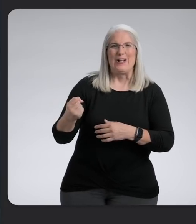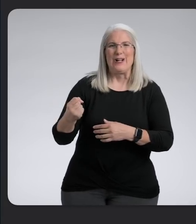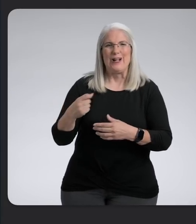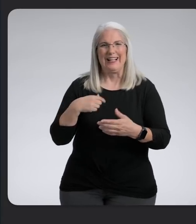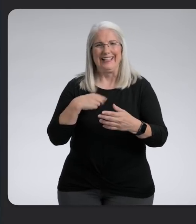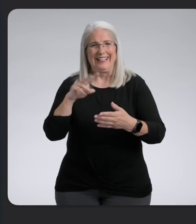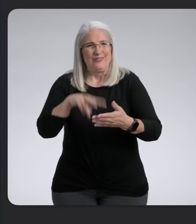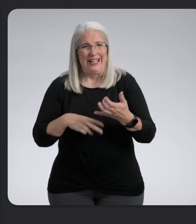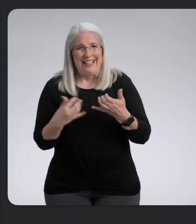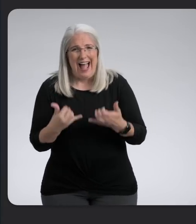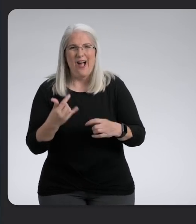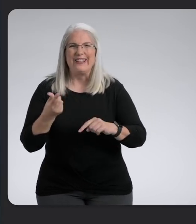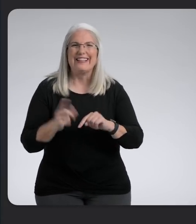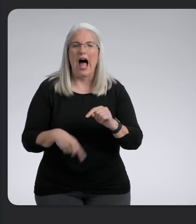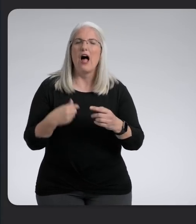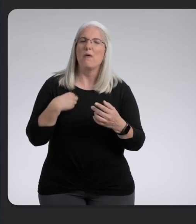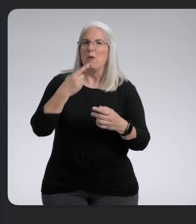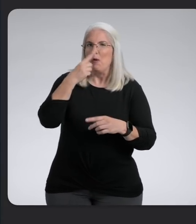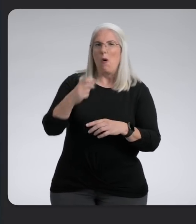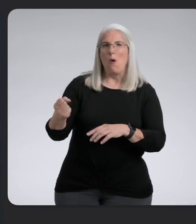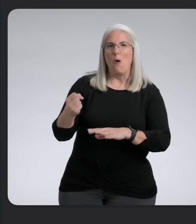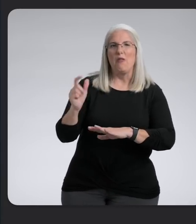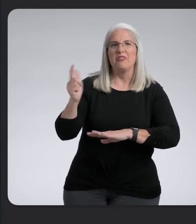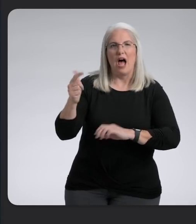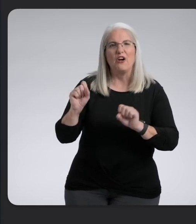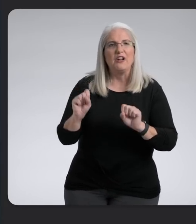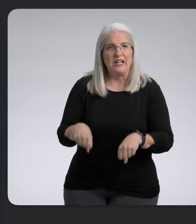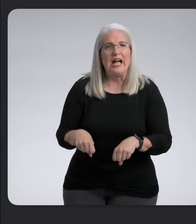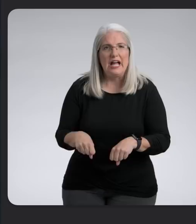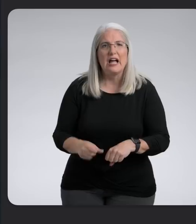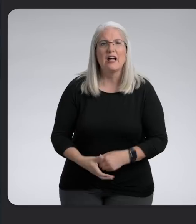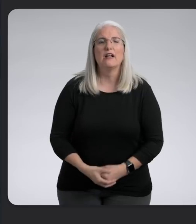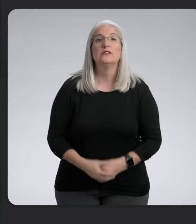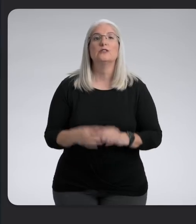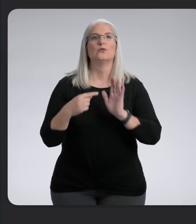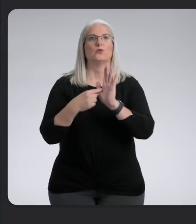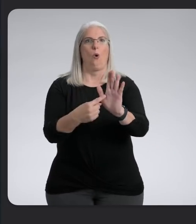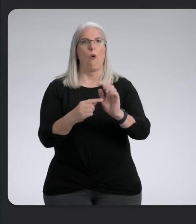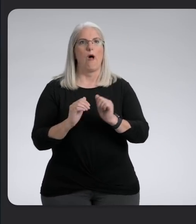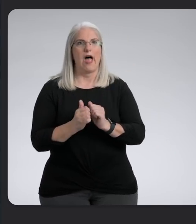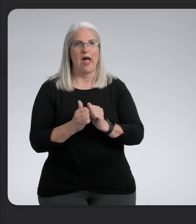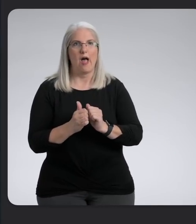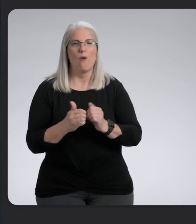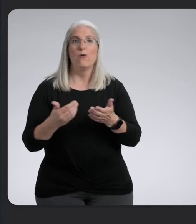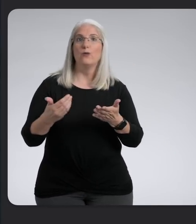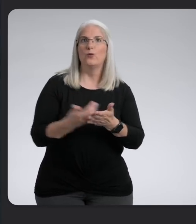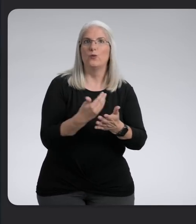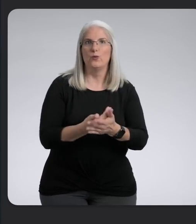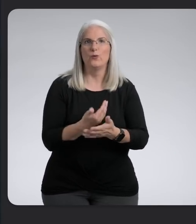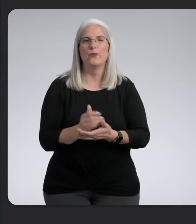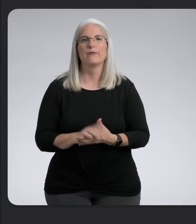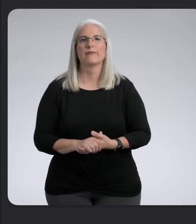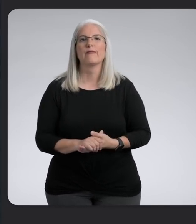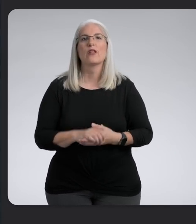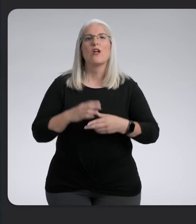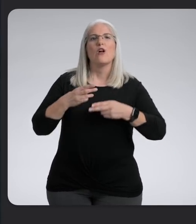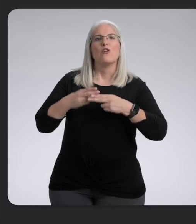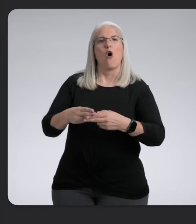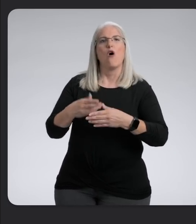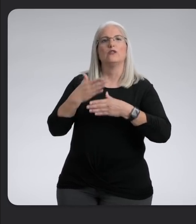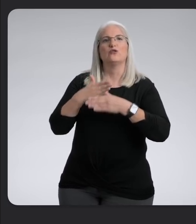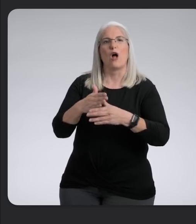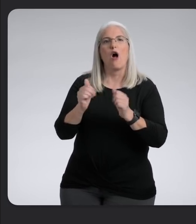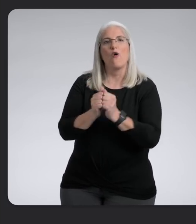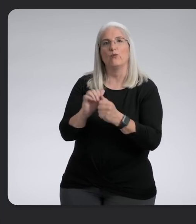I'd love to the next time I catch up on the news. Let me show you something we designed just for that, called Shared With You.